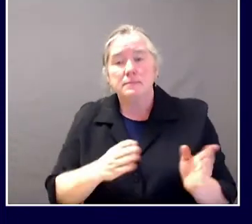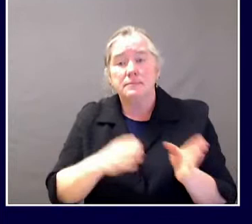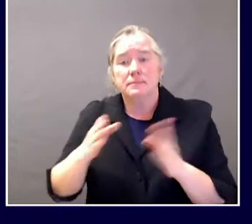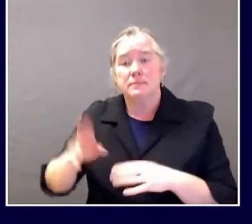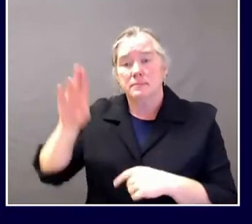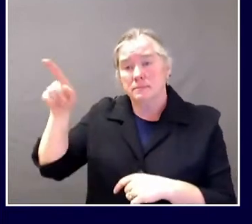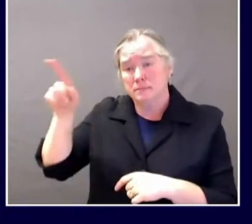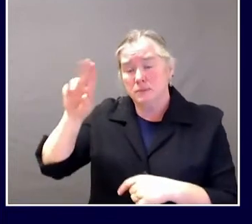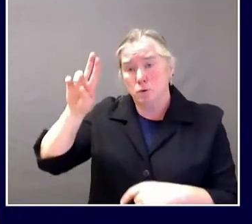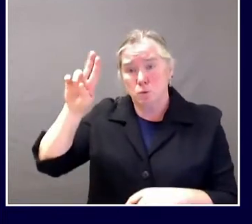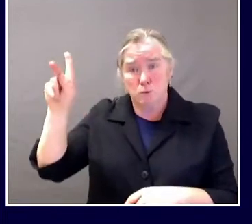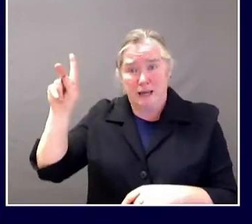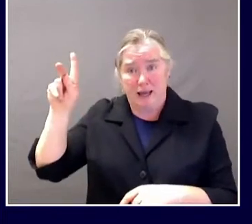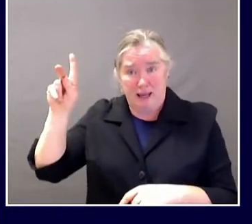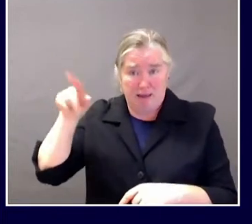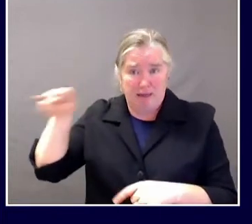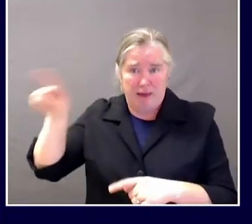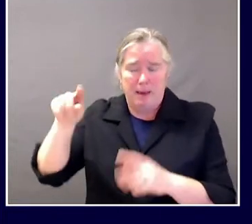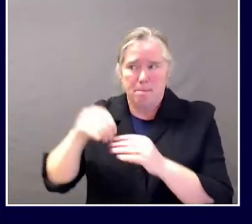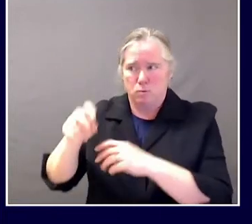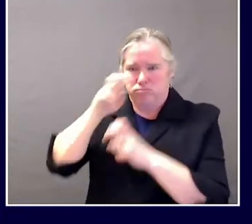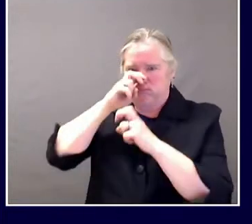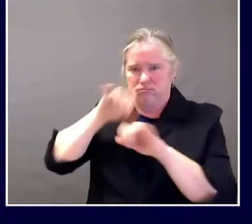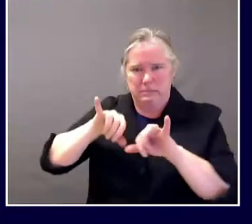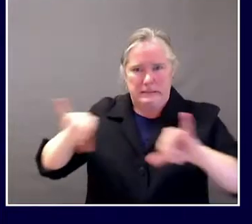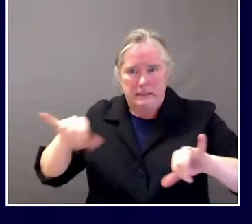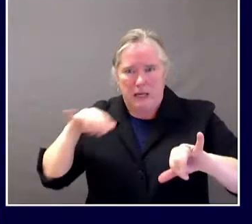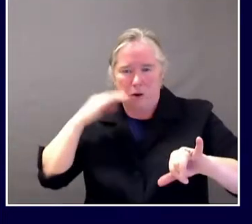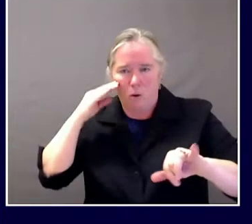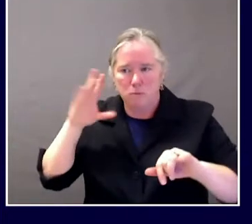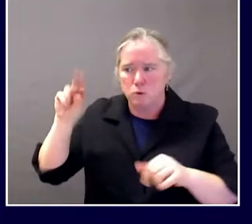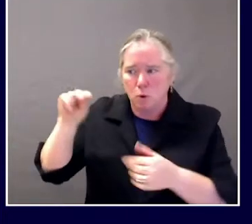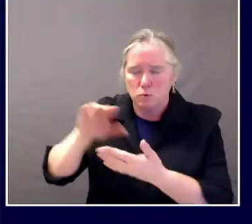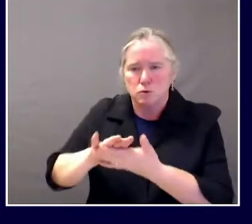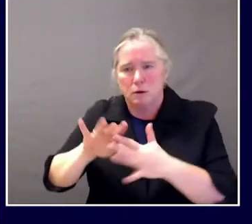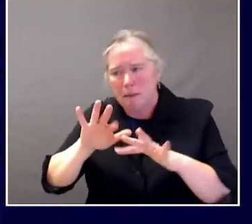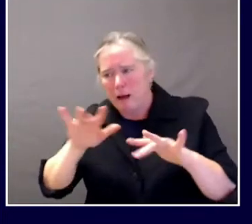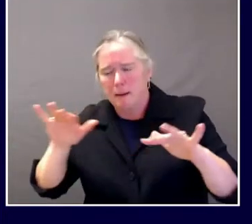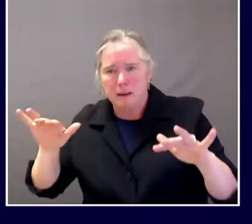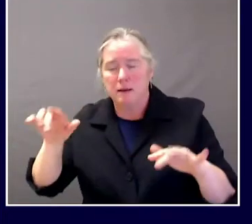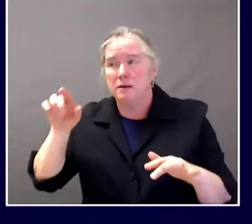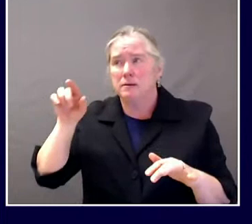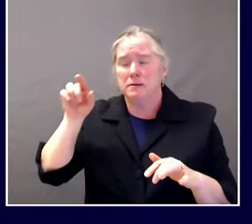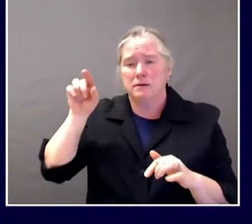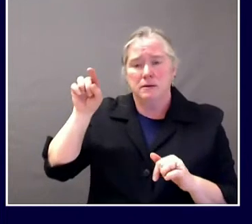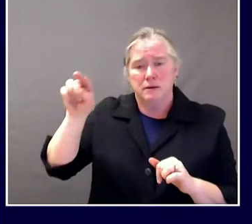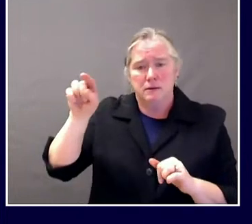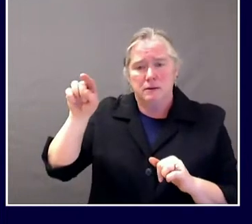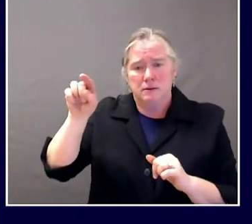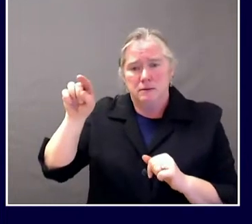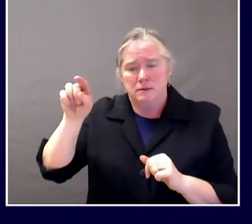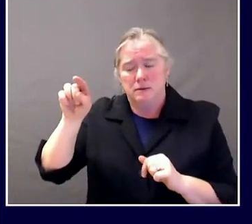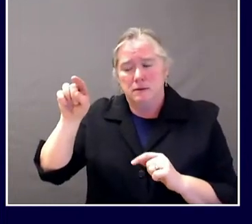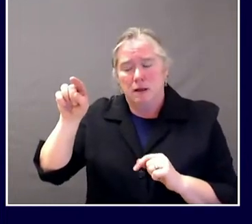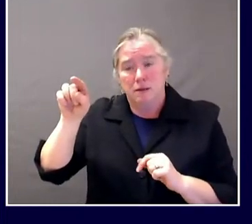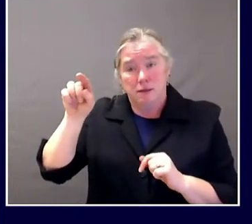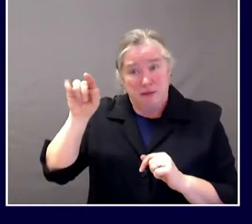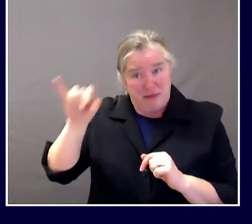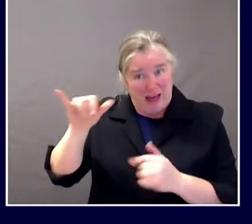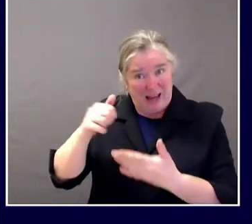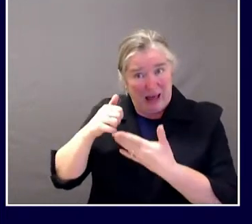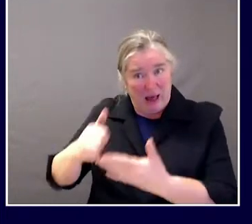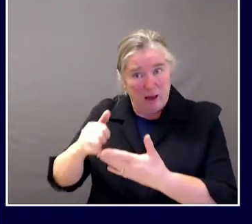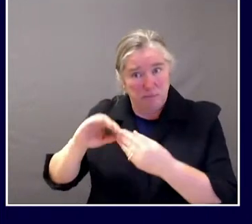there too early to tell whether to what extent they were responsible for the slight downturn that has